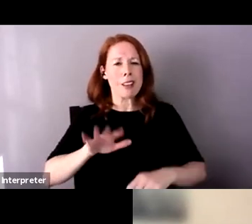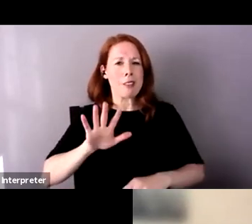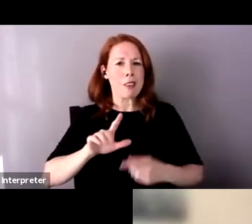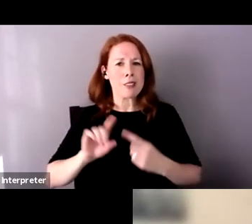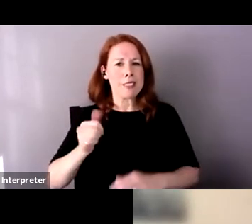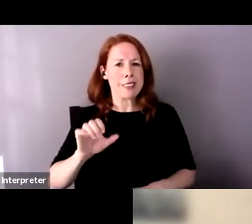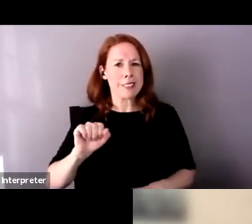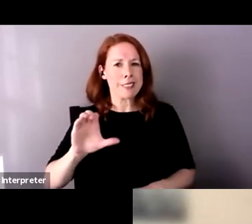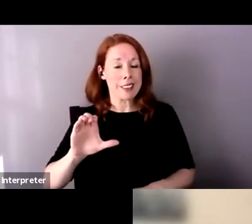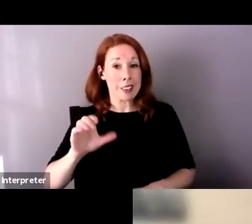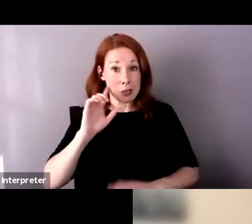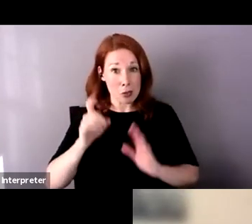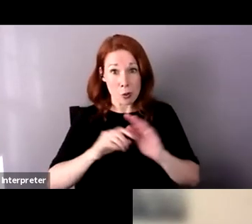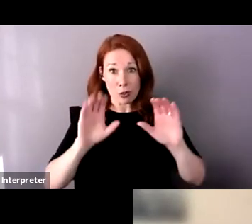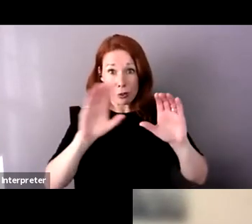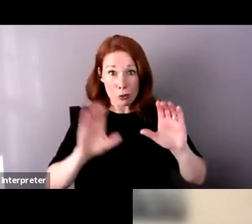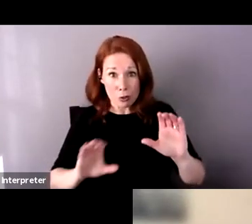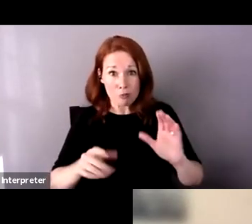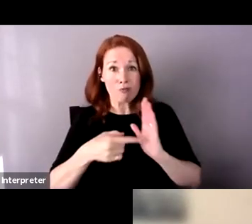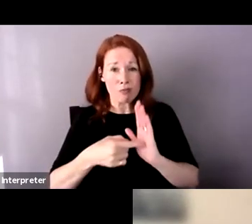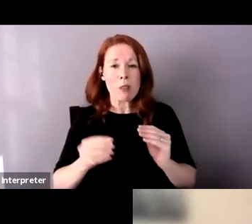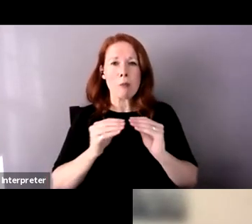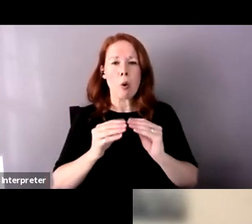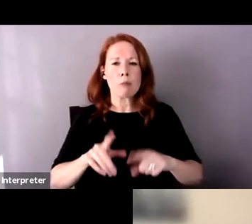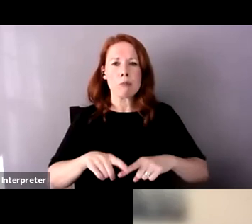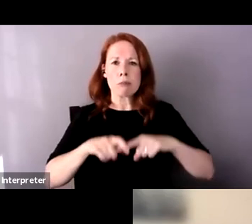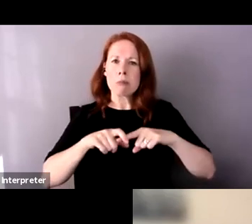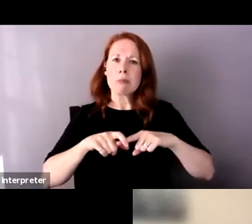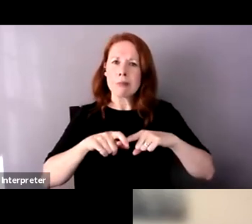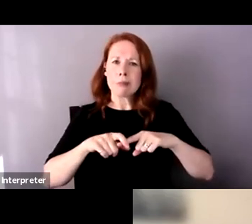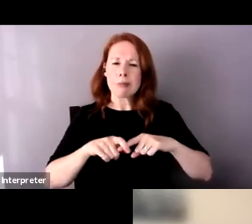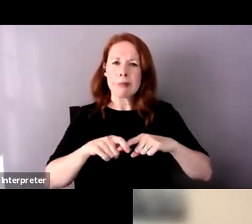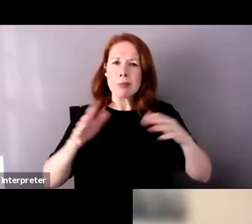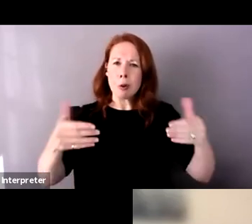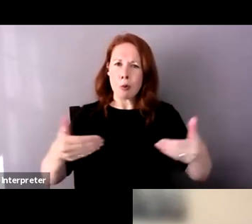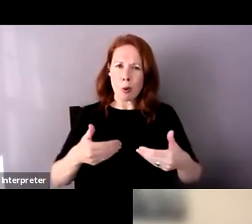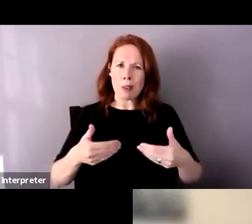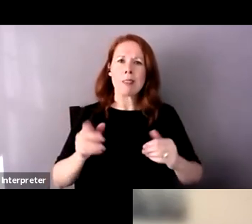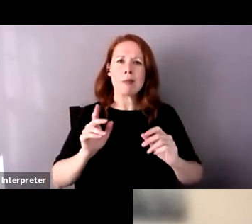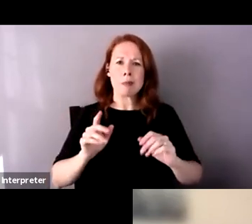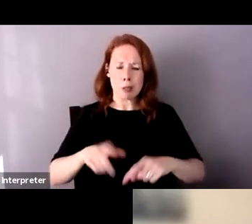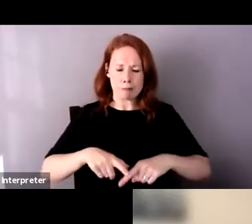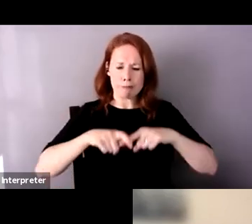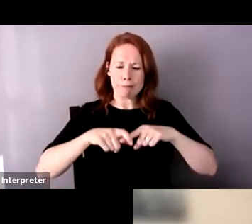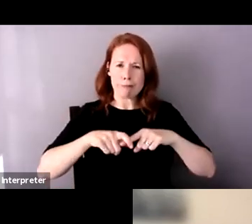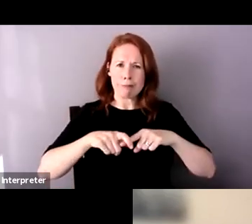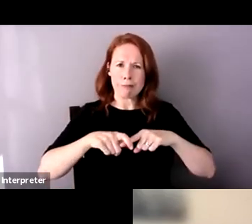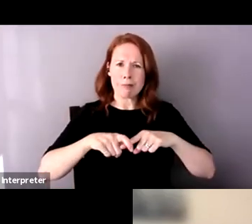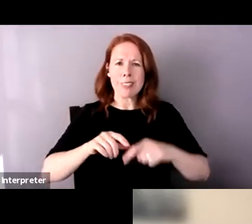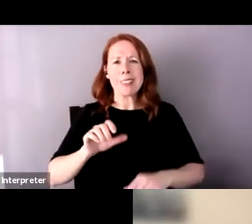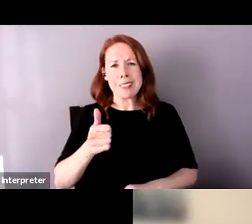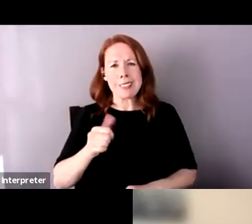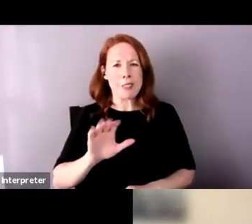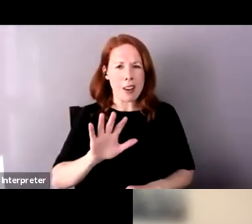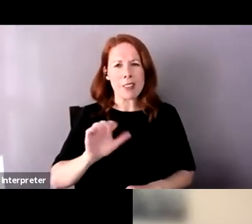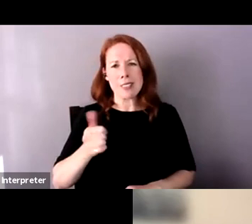on digital platforms of creating that more kind of welcoming space, is allowing that time.